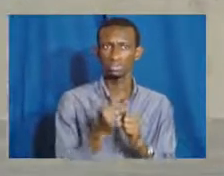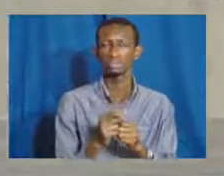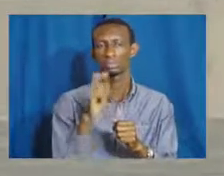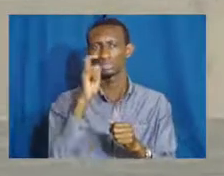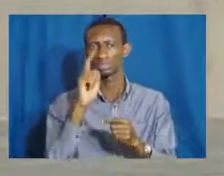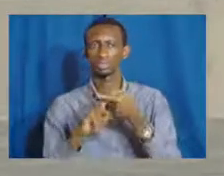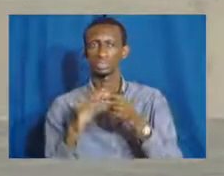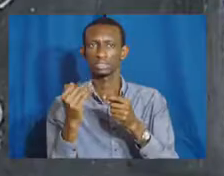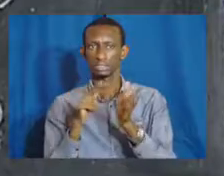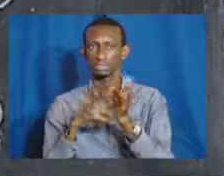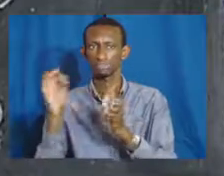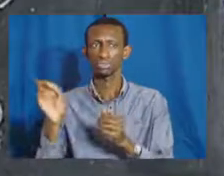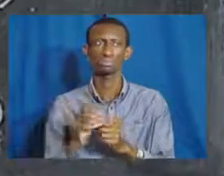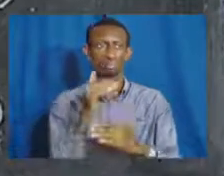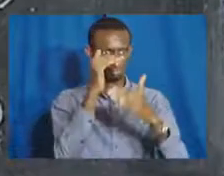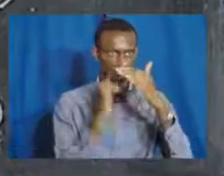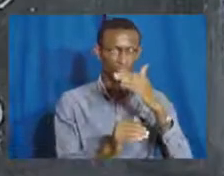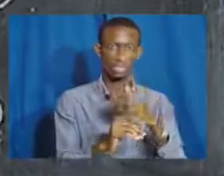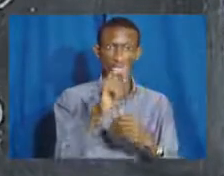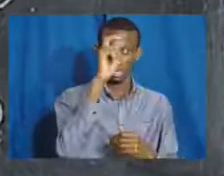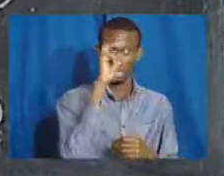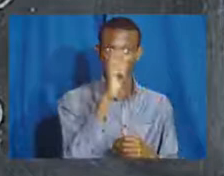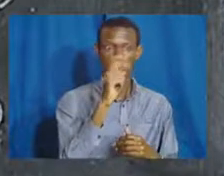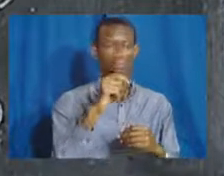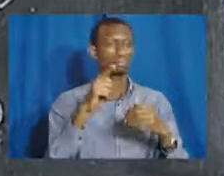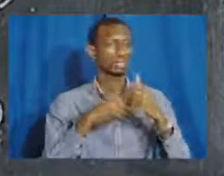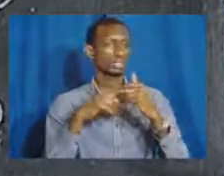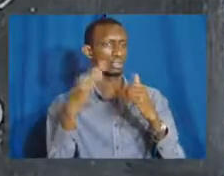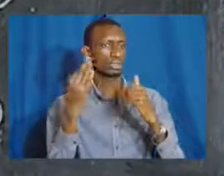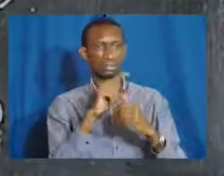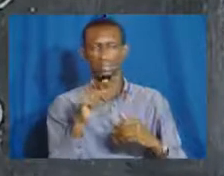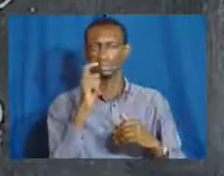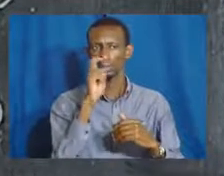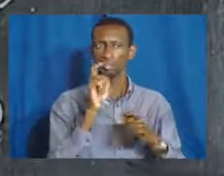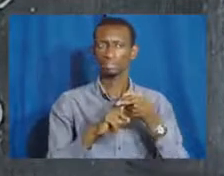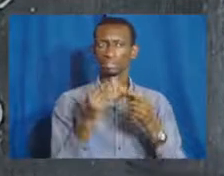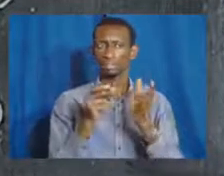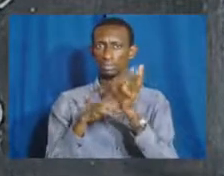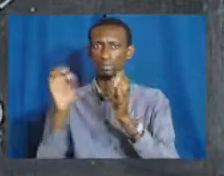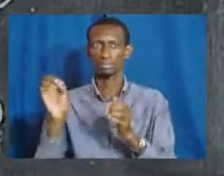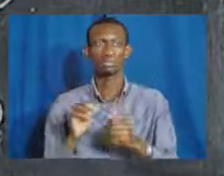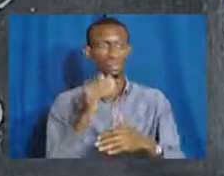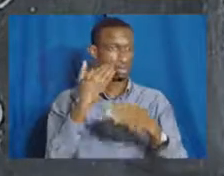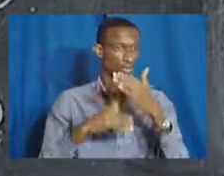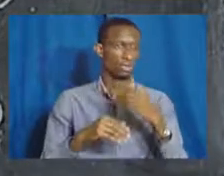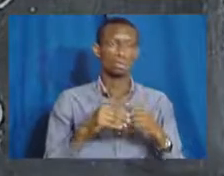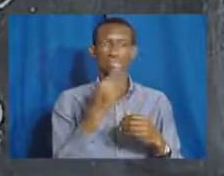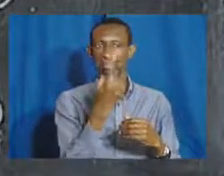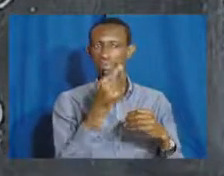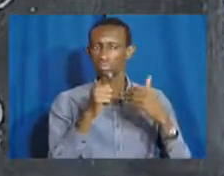5, x minus 3 divided by x plus 3 equals 0. And the last is 1 minus 4x divided by x equals